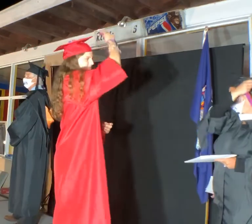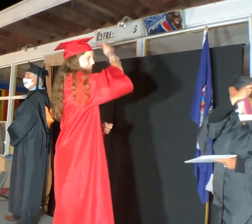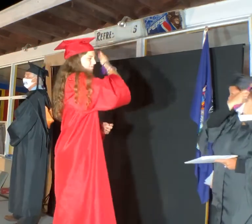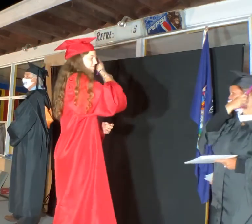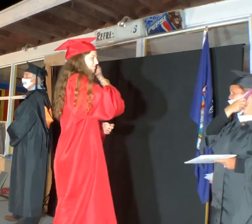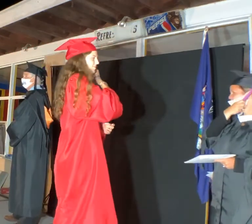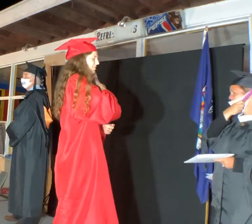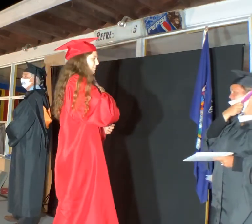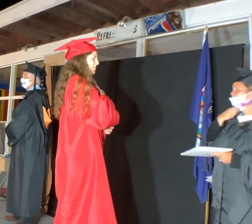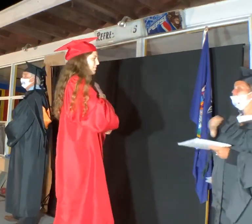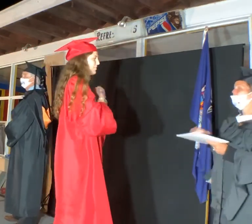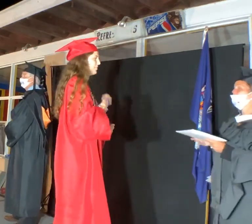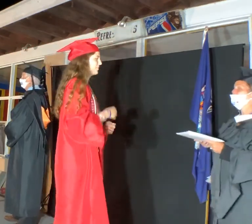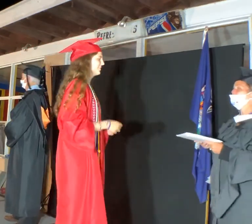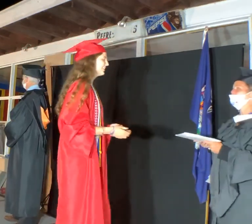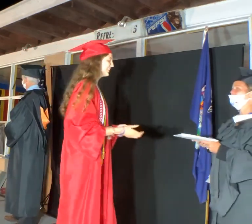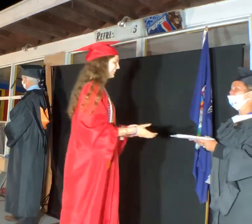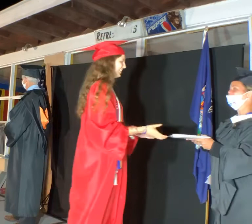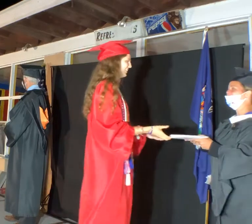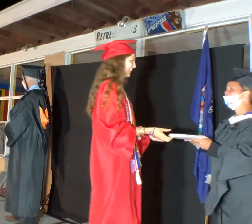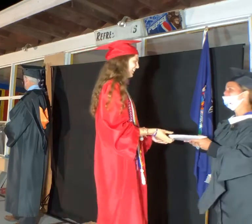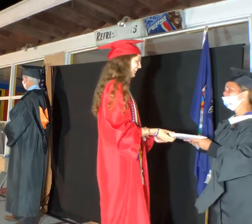Andrew Michael King.